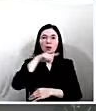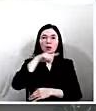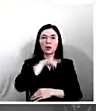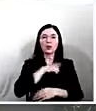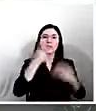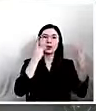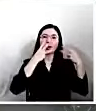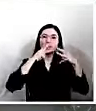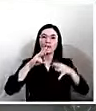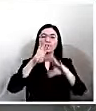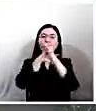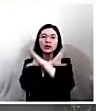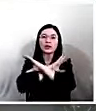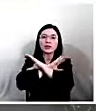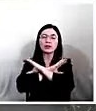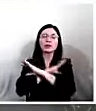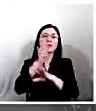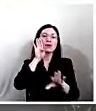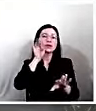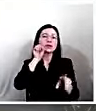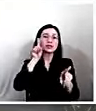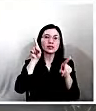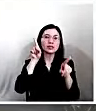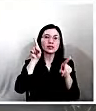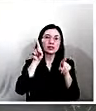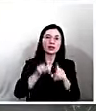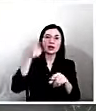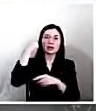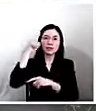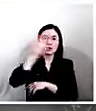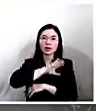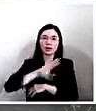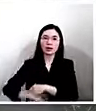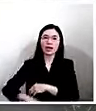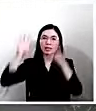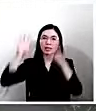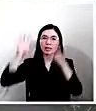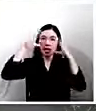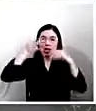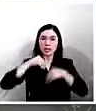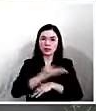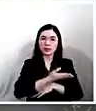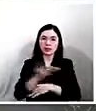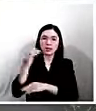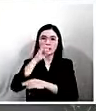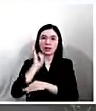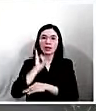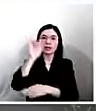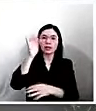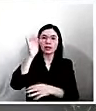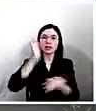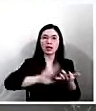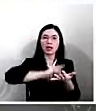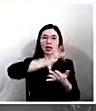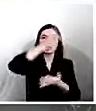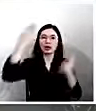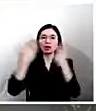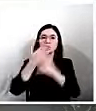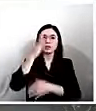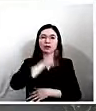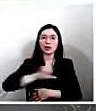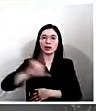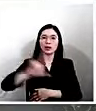win brothers and sisters for Christ, and attain with them eternal glory. Through our Lord Jesus Christ, your